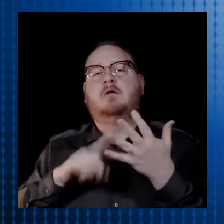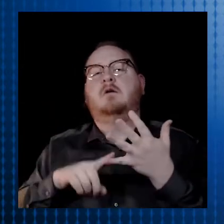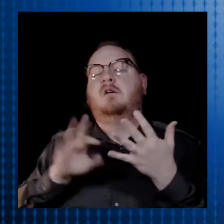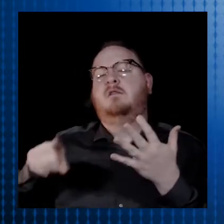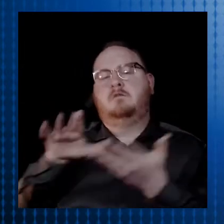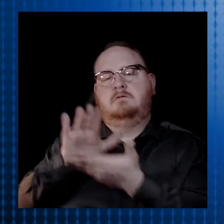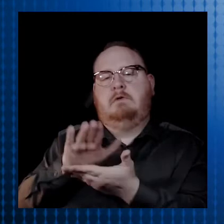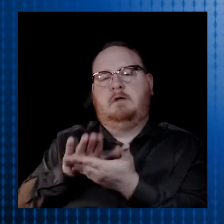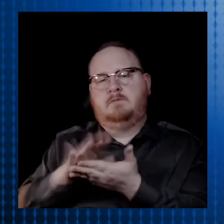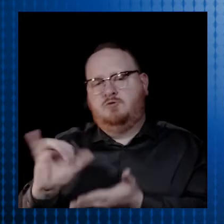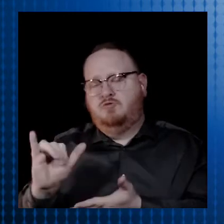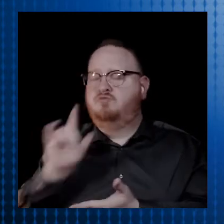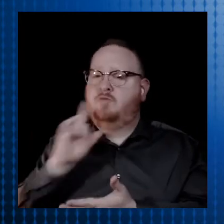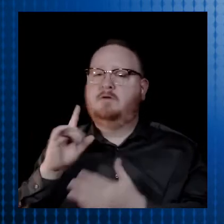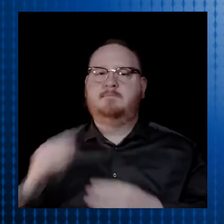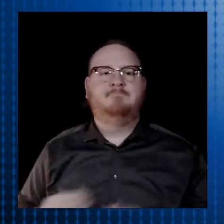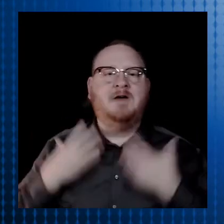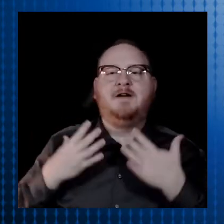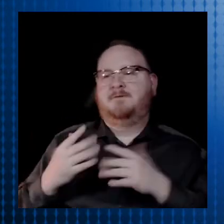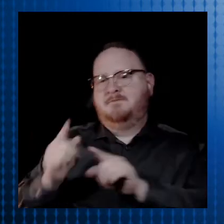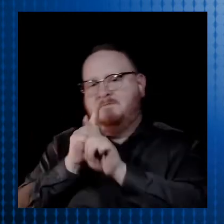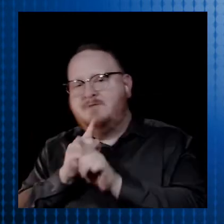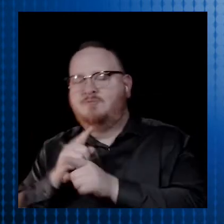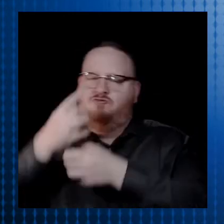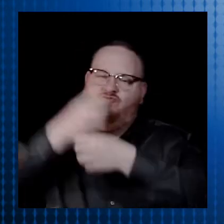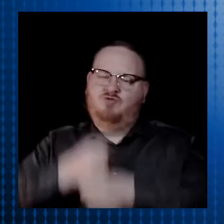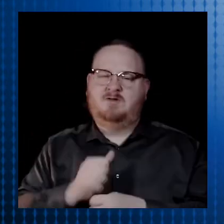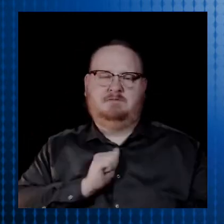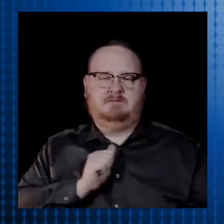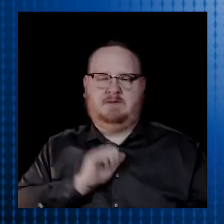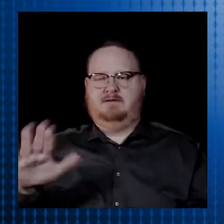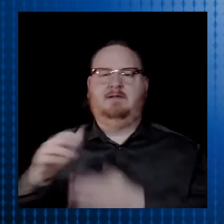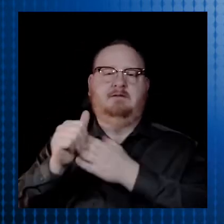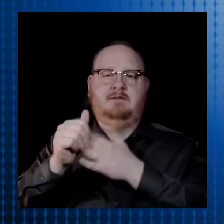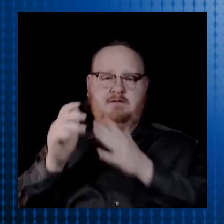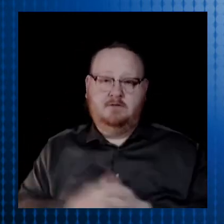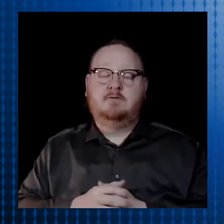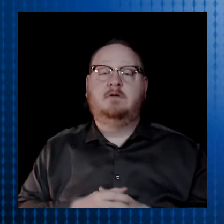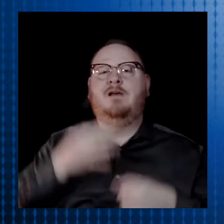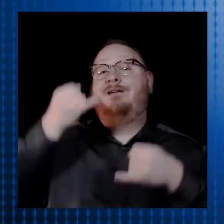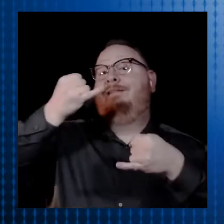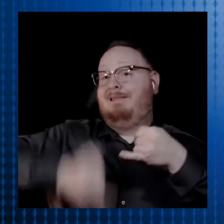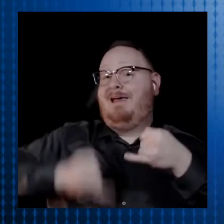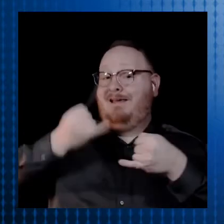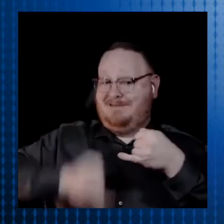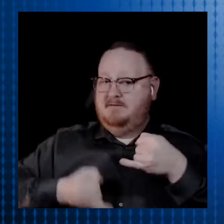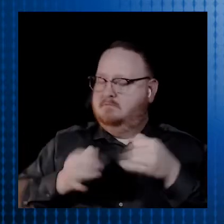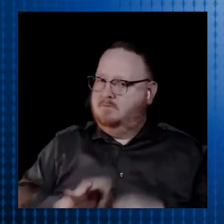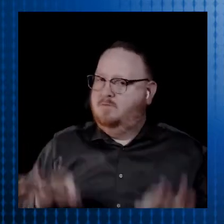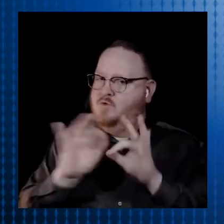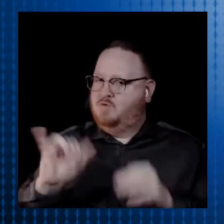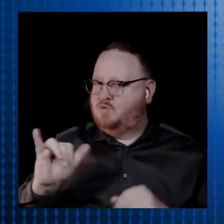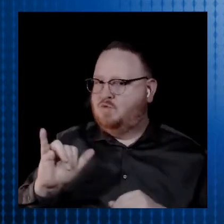providing inspiration, mentoring, and trust in me as the leader. Last but not least, I want to thank